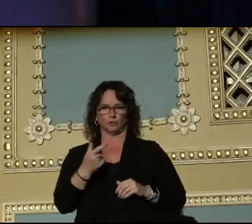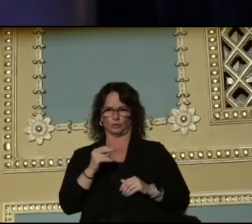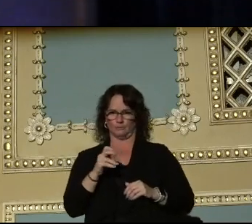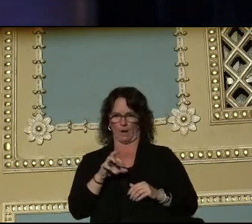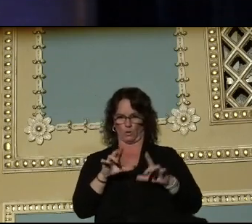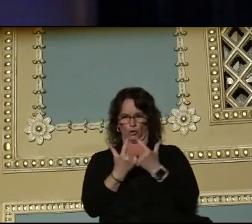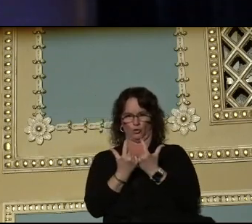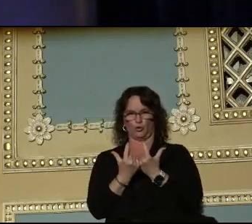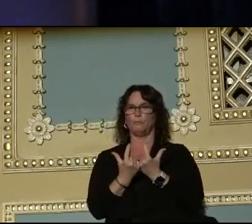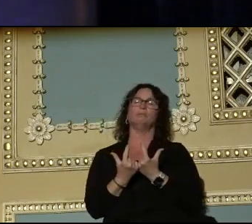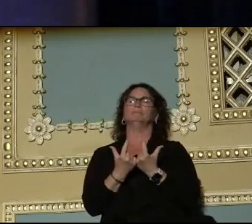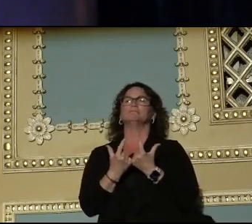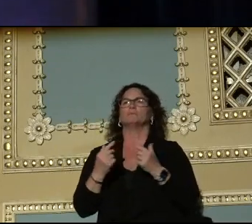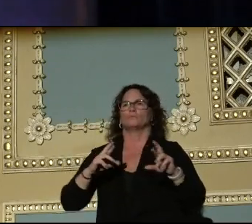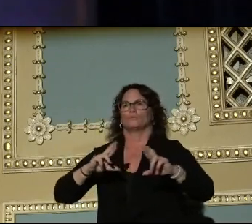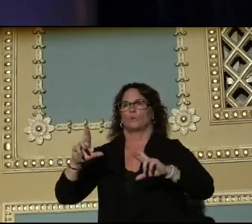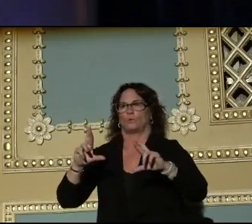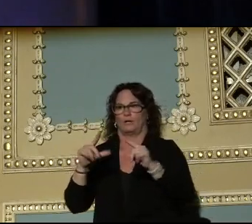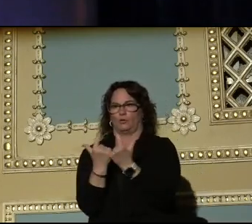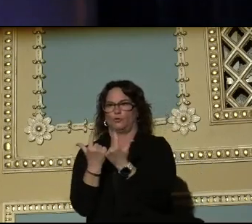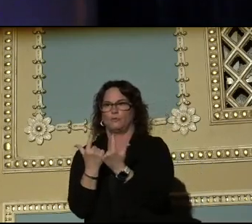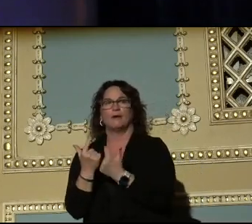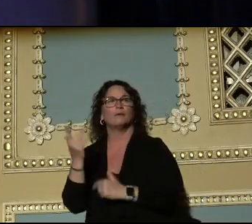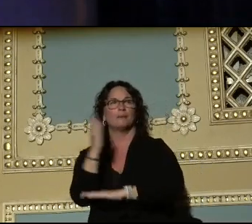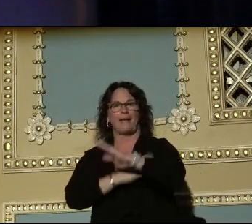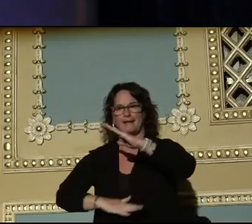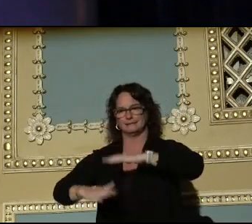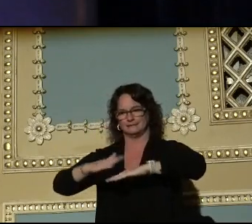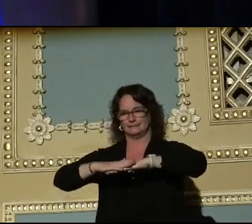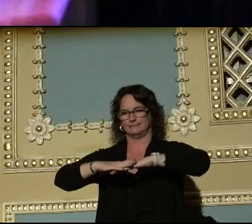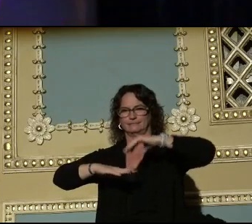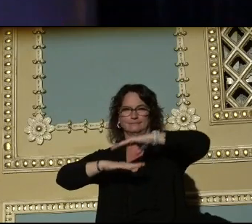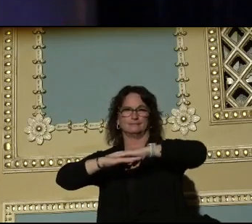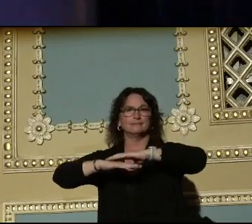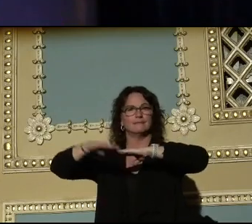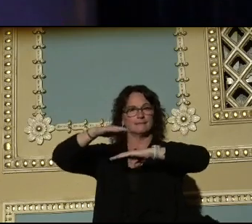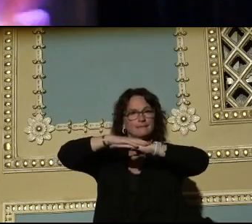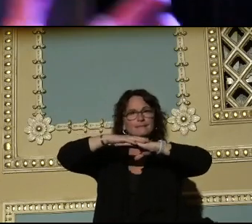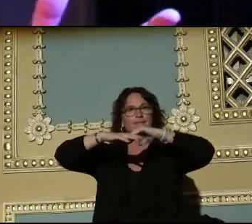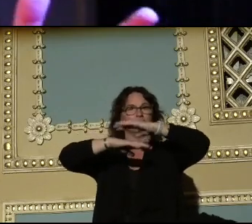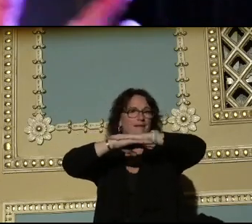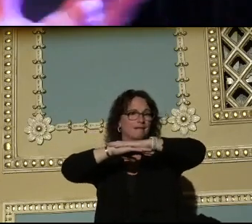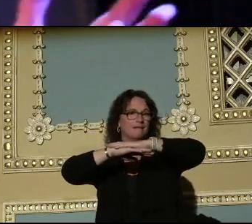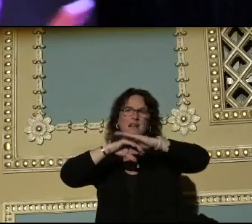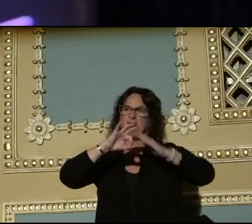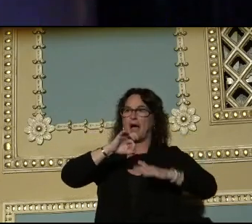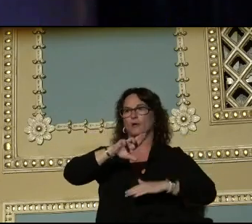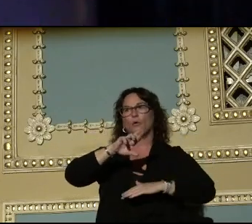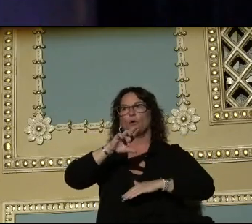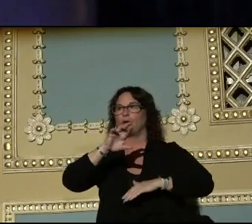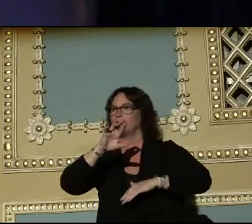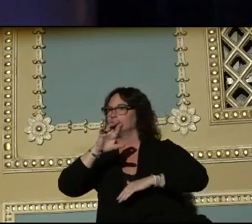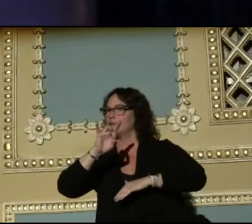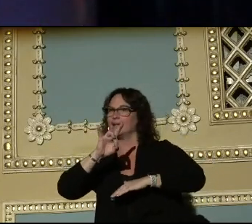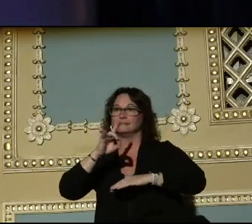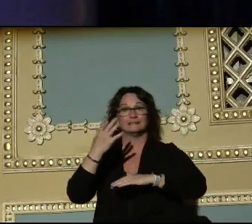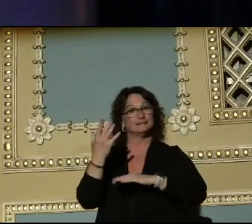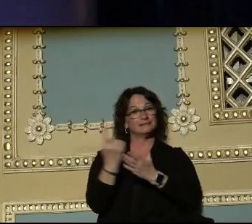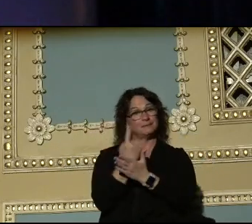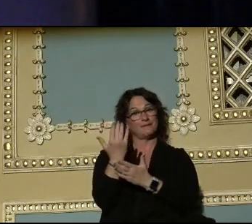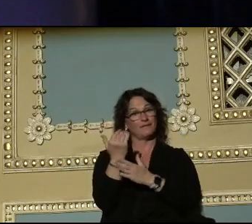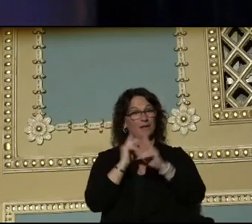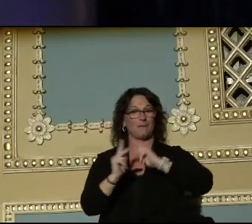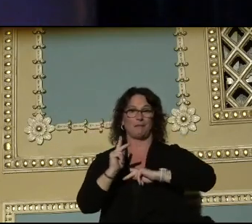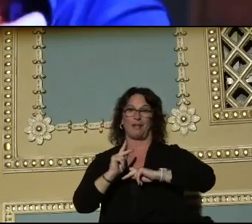out on stage, and we each put our hands one on top of the other, all 9 or 8, sometimes 15 of us. We've had a lot of people on this